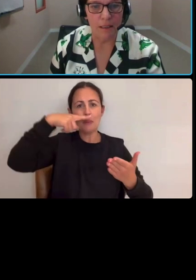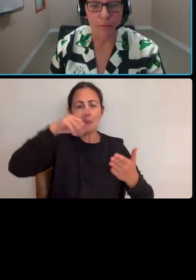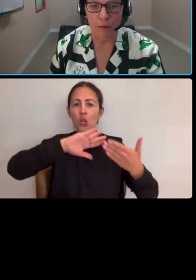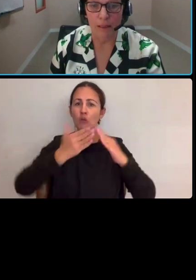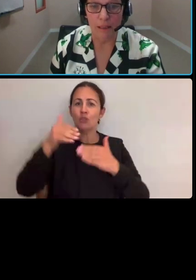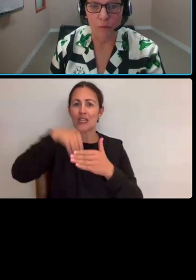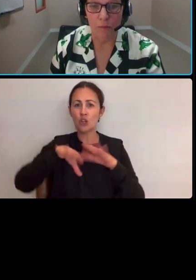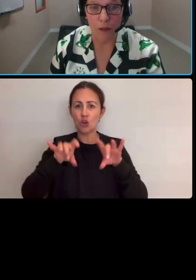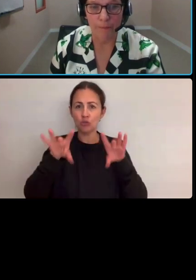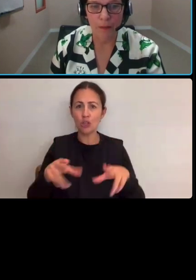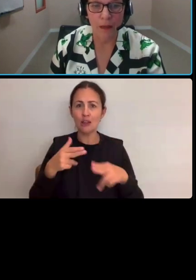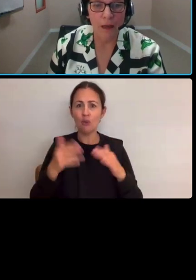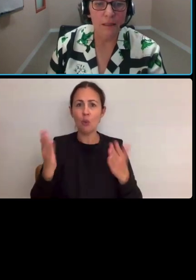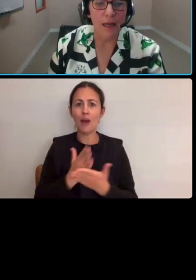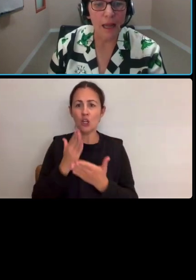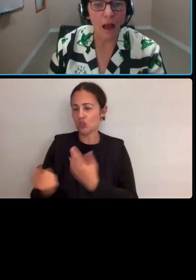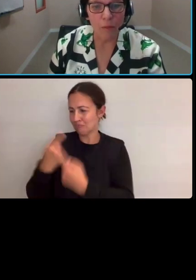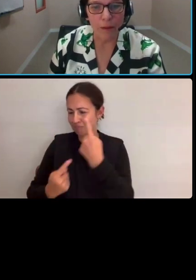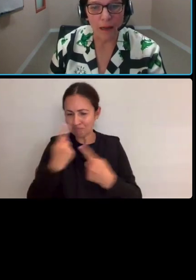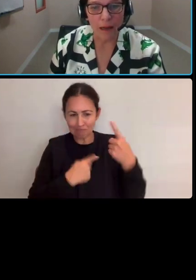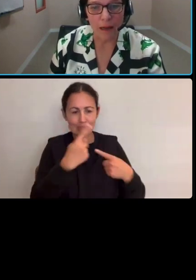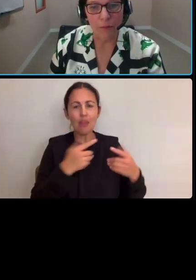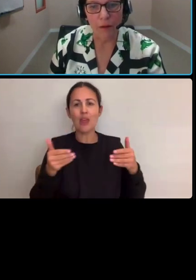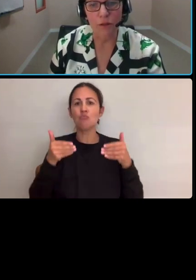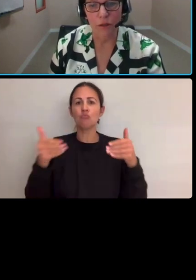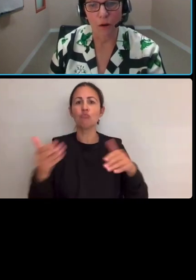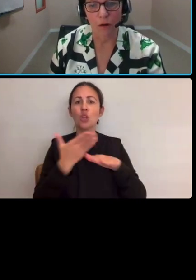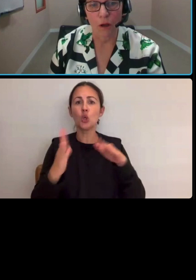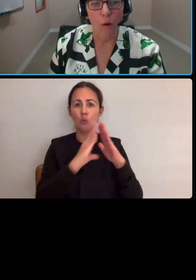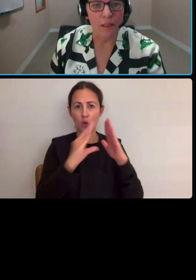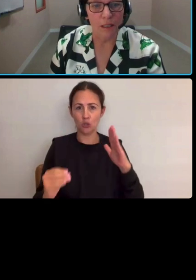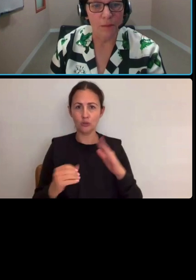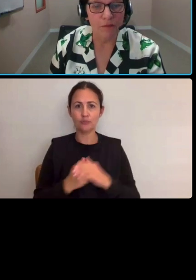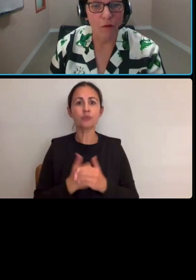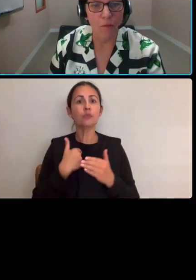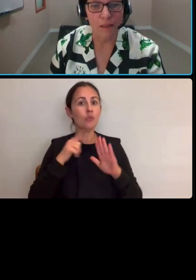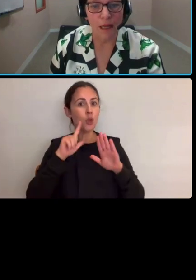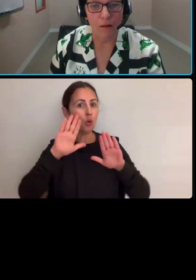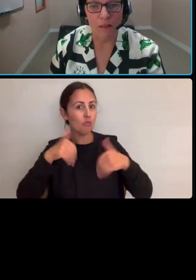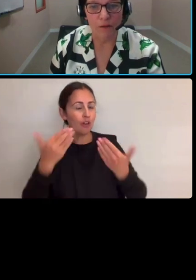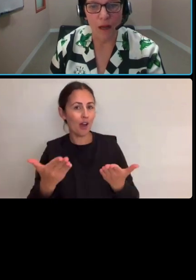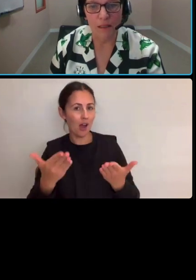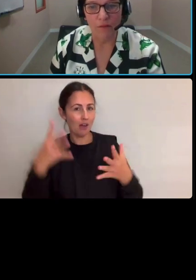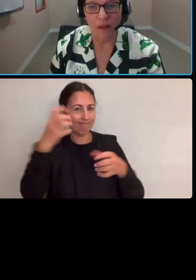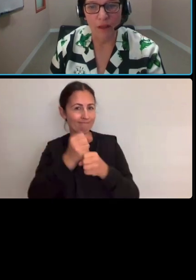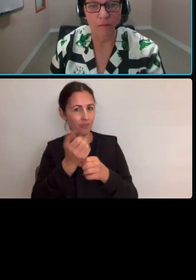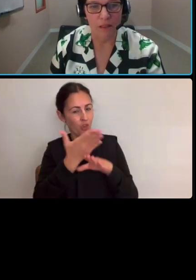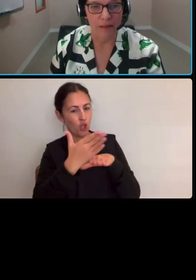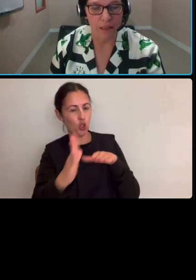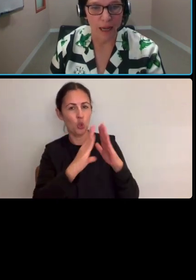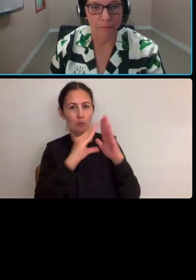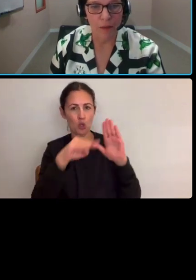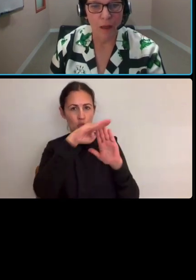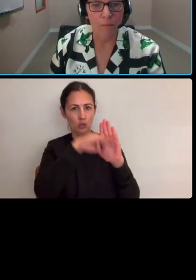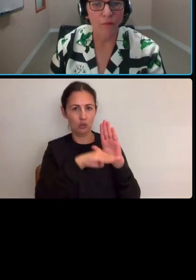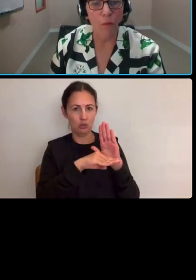in the sector to progress this work. Today, I will be outlining the proposed new model, which has been informed by stakeholders' advice and feedback